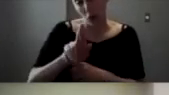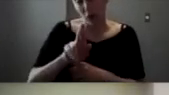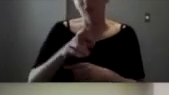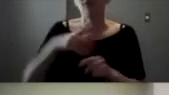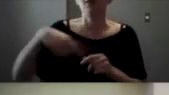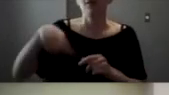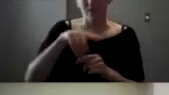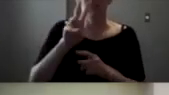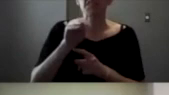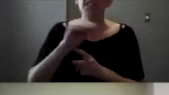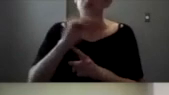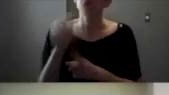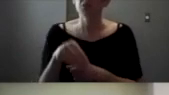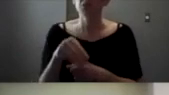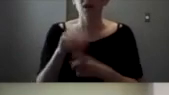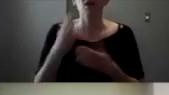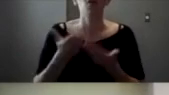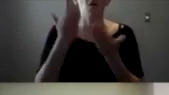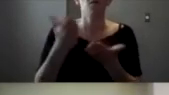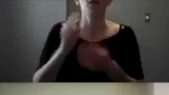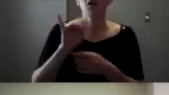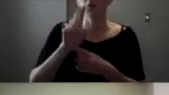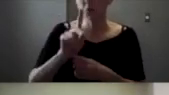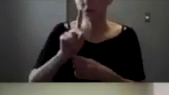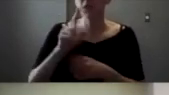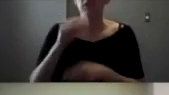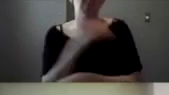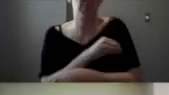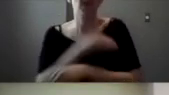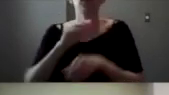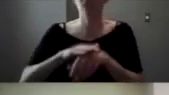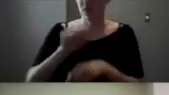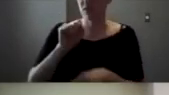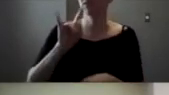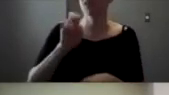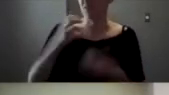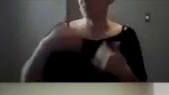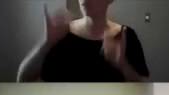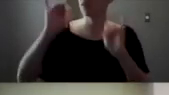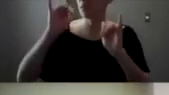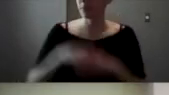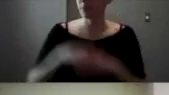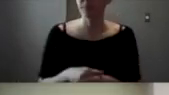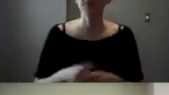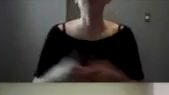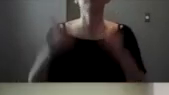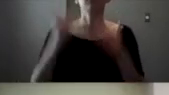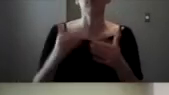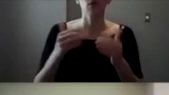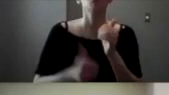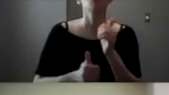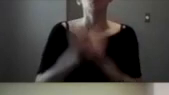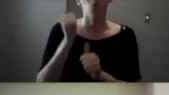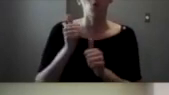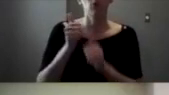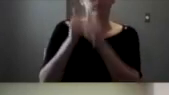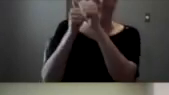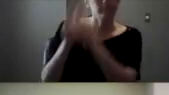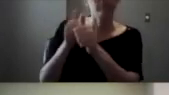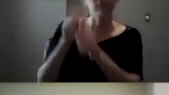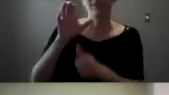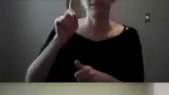site. And we also have found that most are relying on CDC guidelines to make